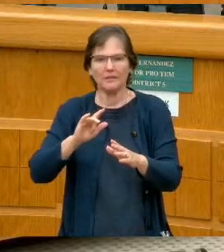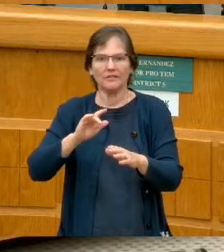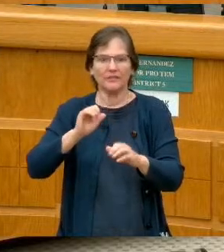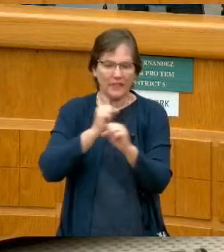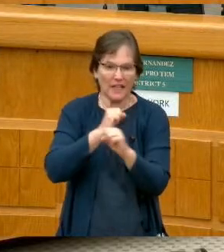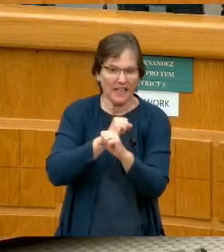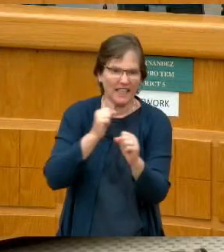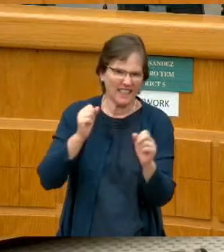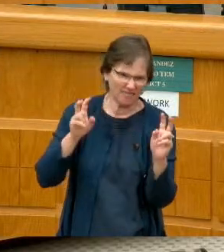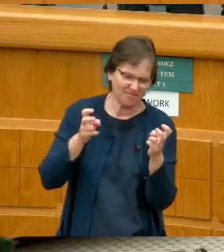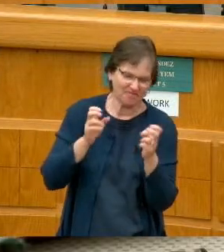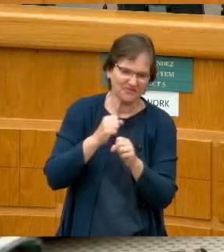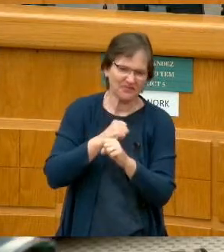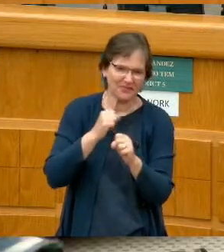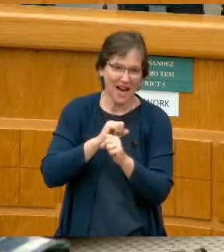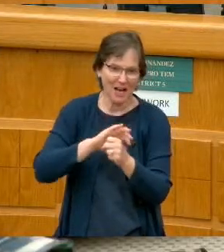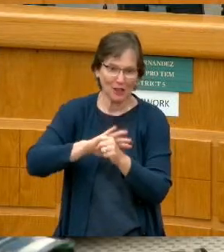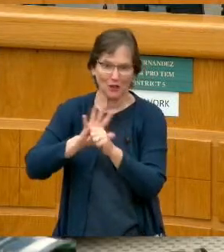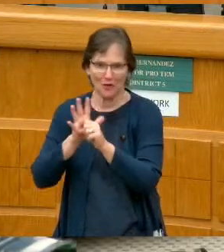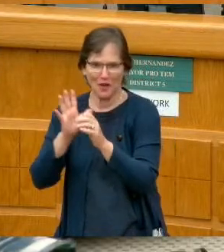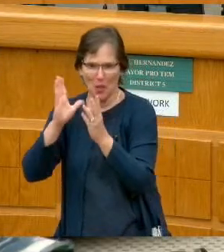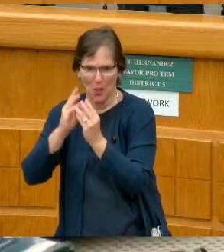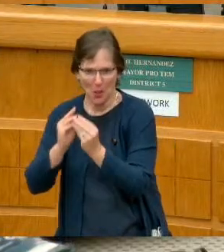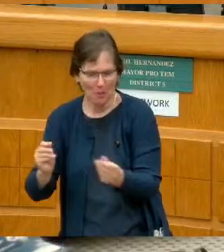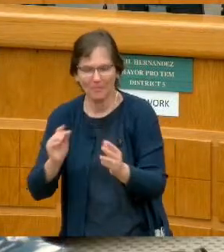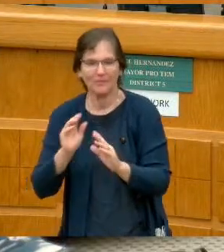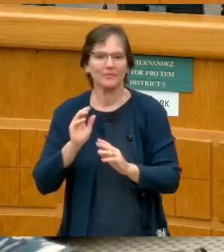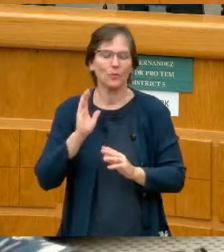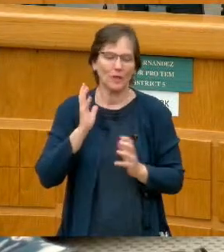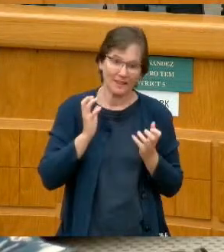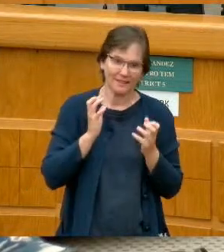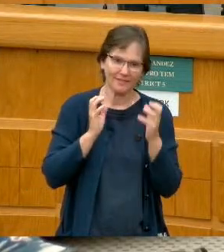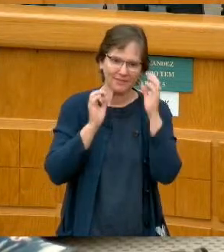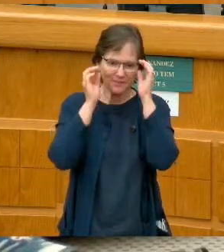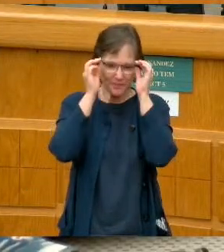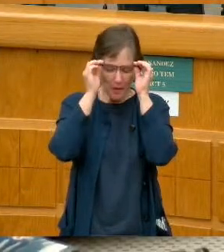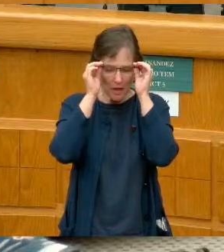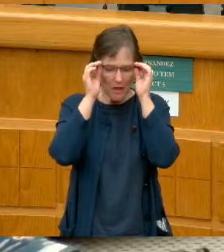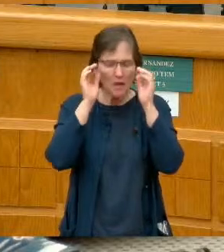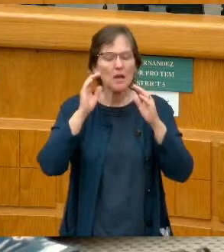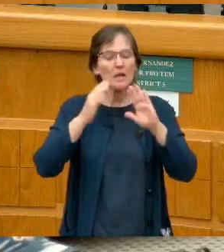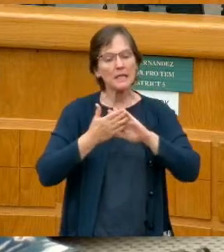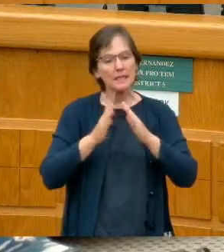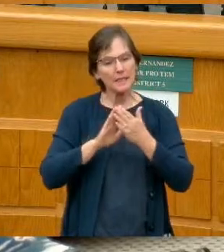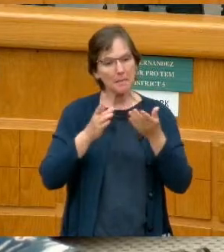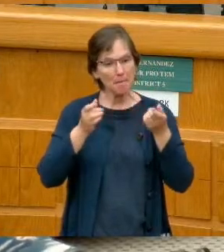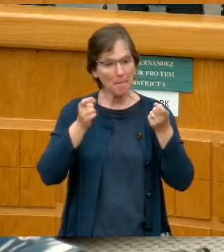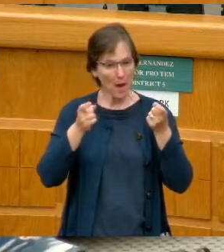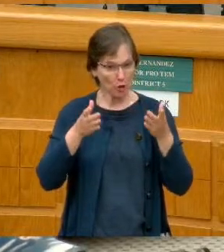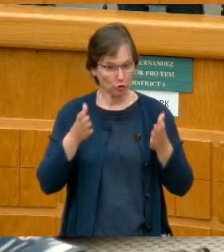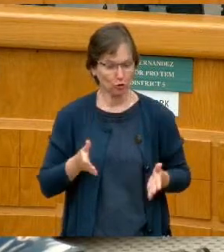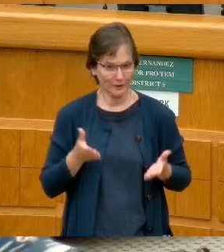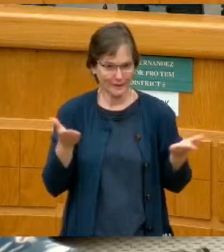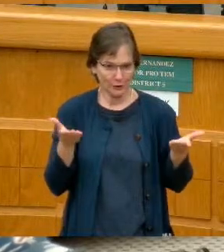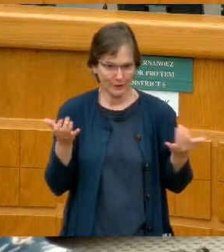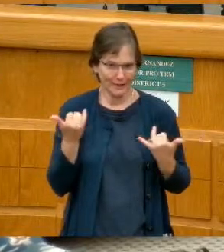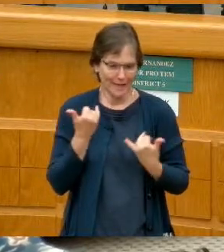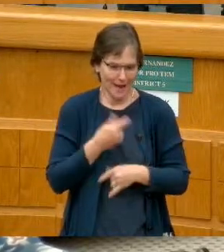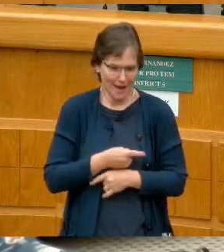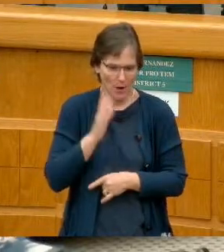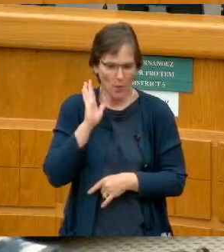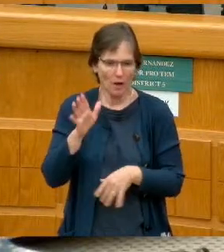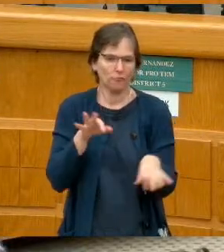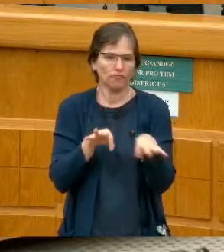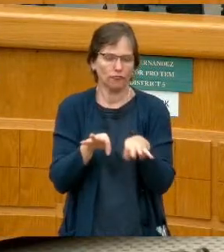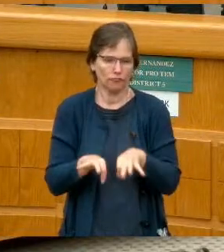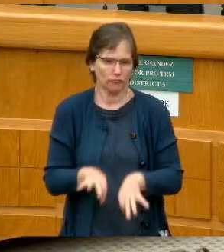City Manager, Peter Zanoni, will be here in a minute to give you the details of what where we are today. I